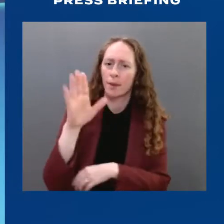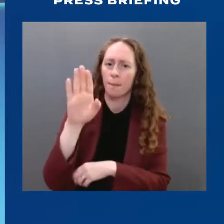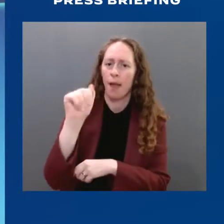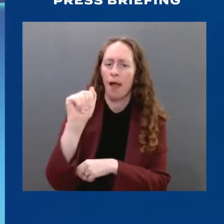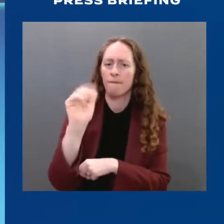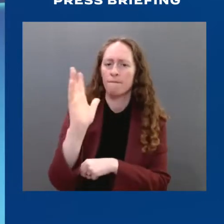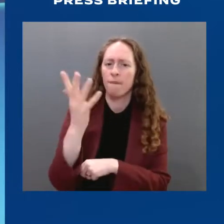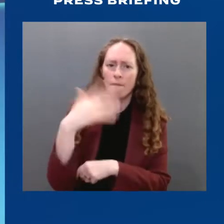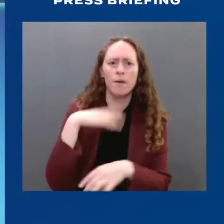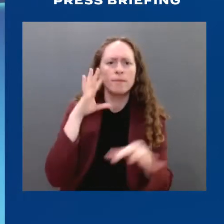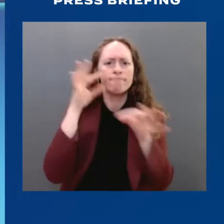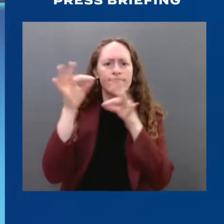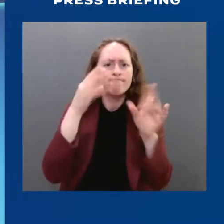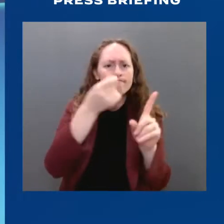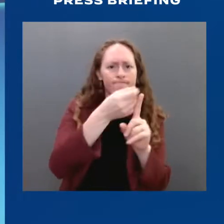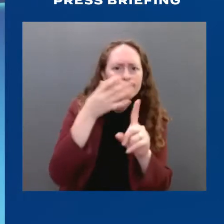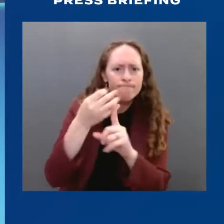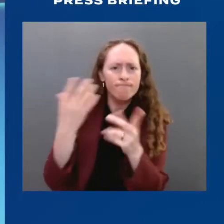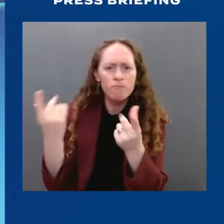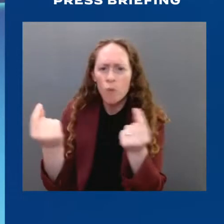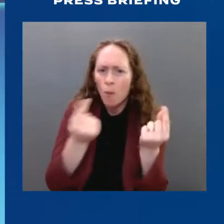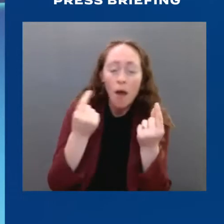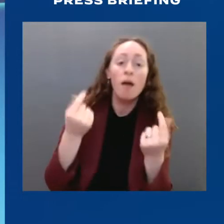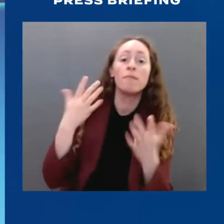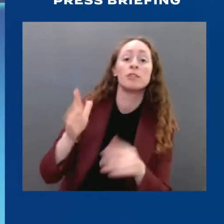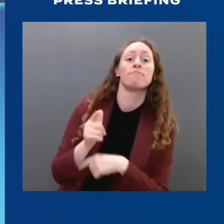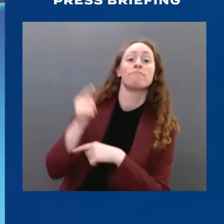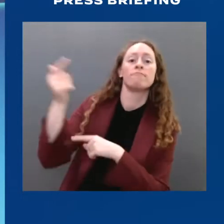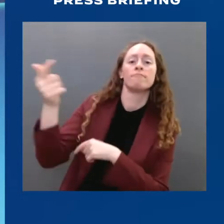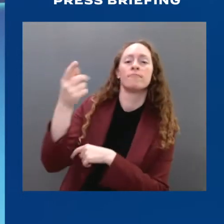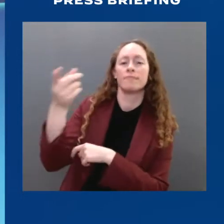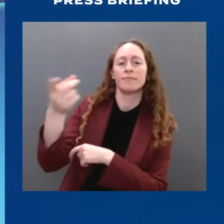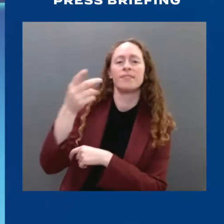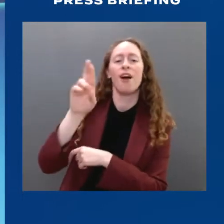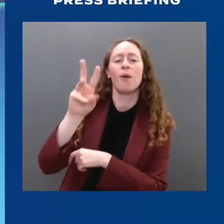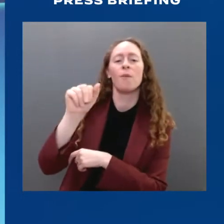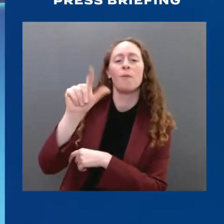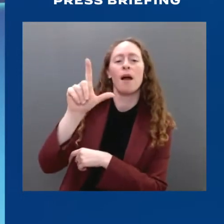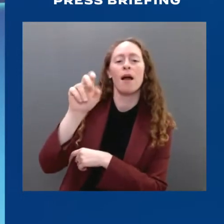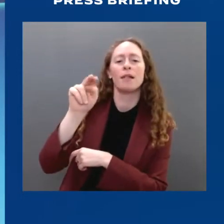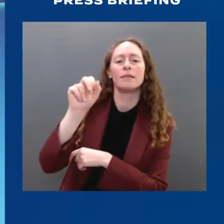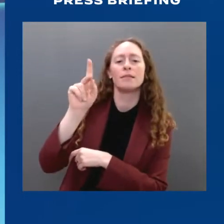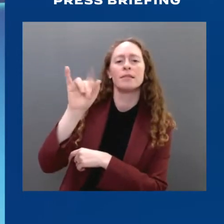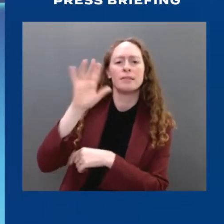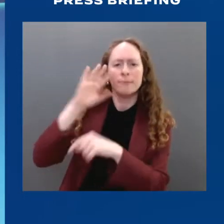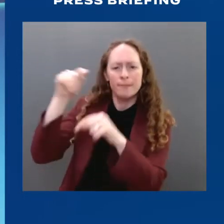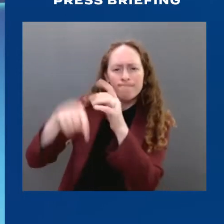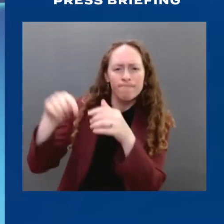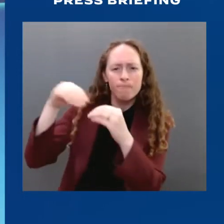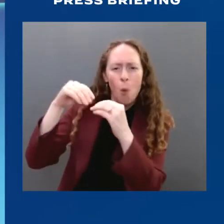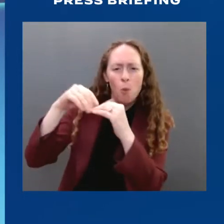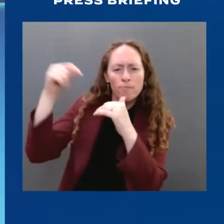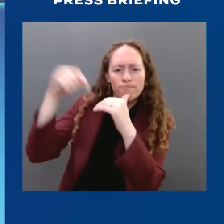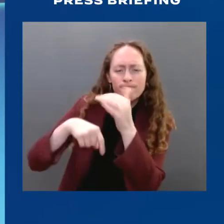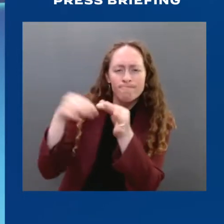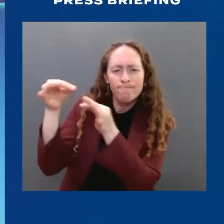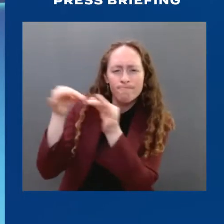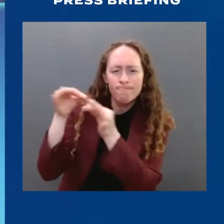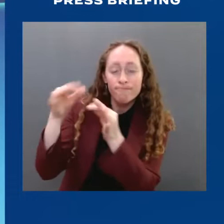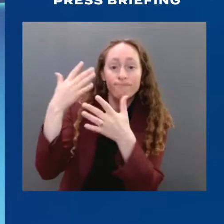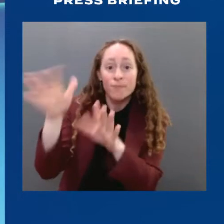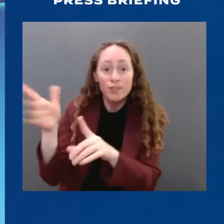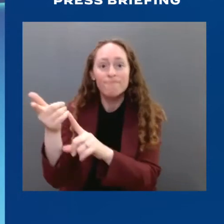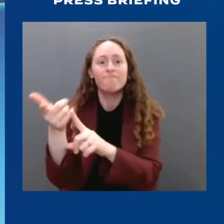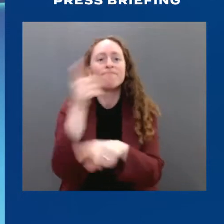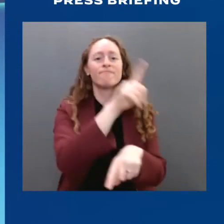Dr. Fauci will follow that with a discussion about what we know about the science of BA5. But first, I want to talk about